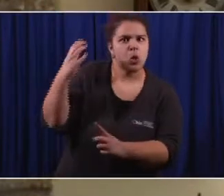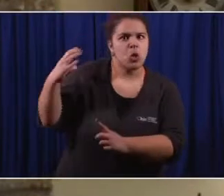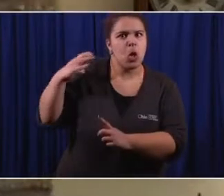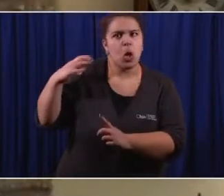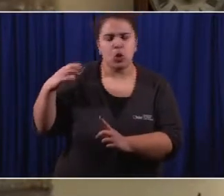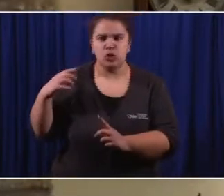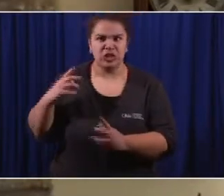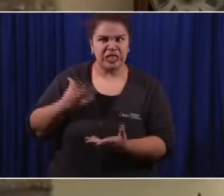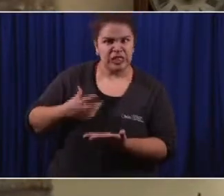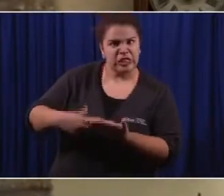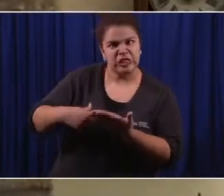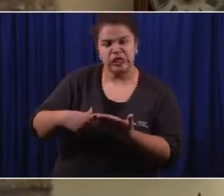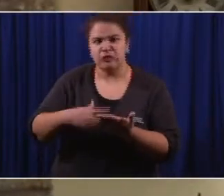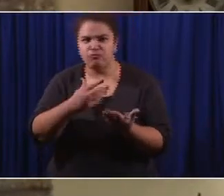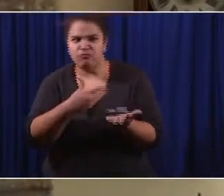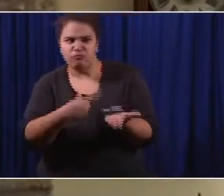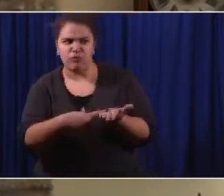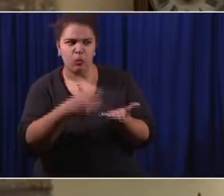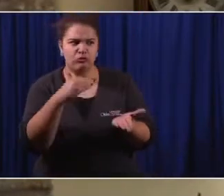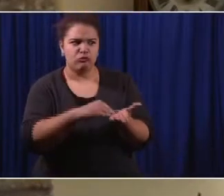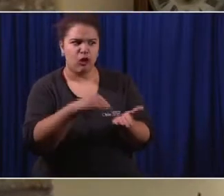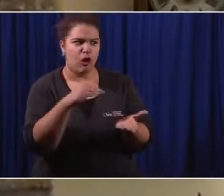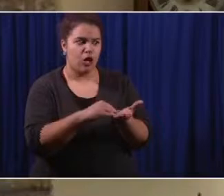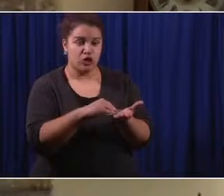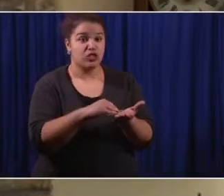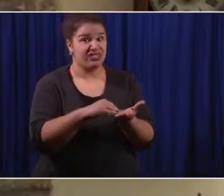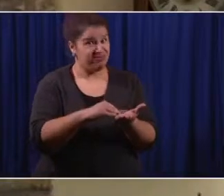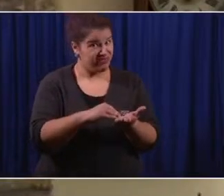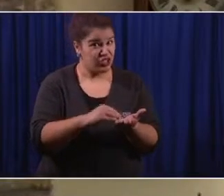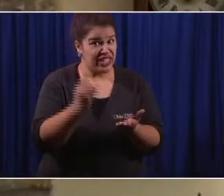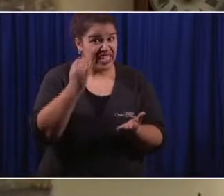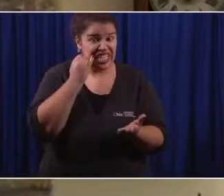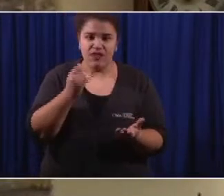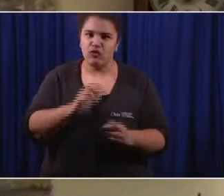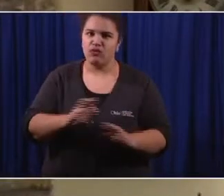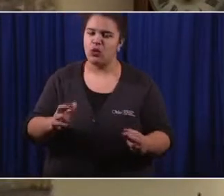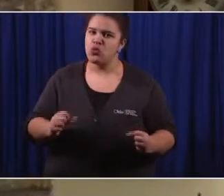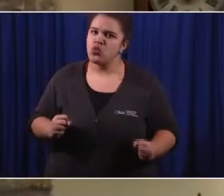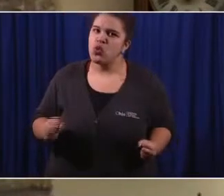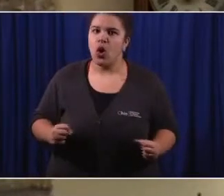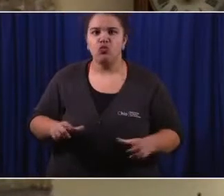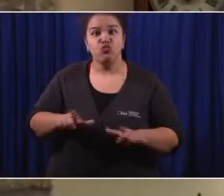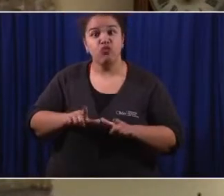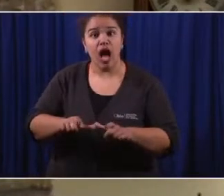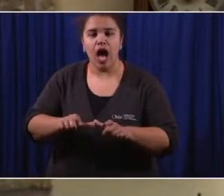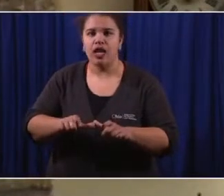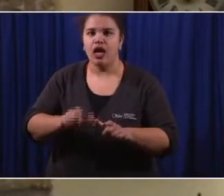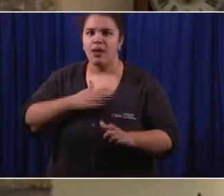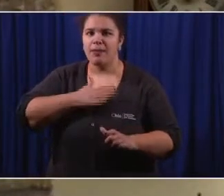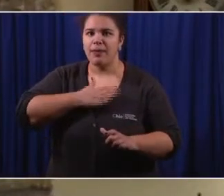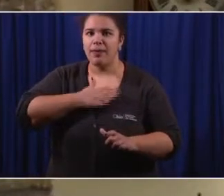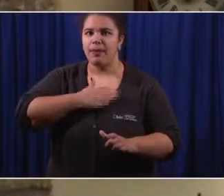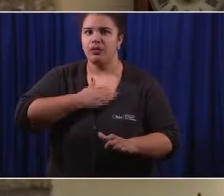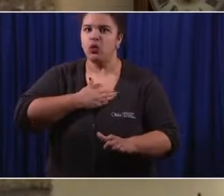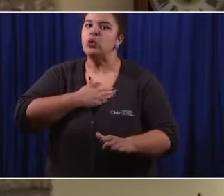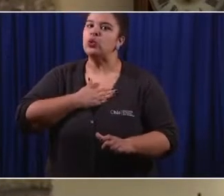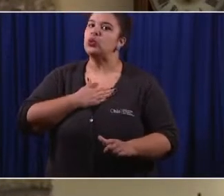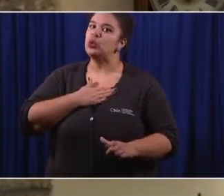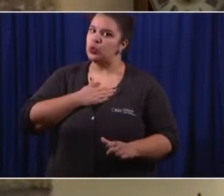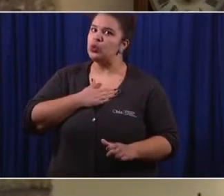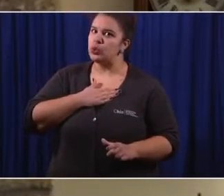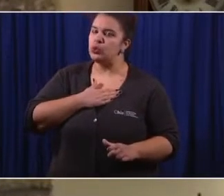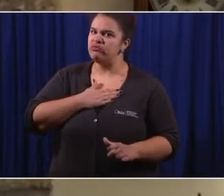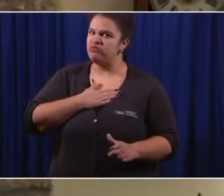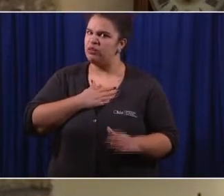run. So, we've tried to, in these 2:00 sessions, bring you the